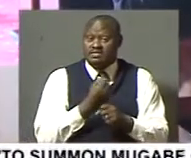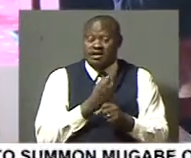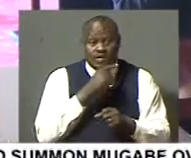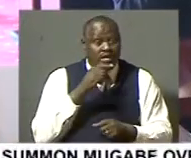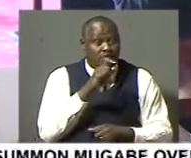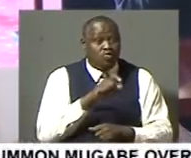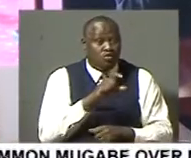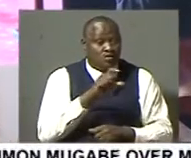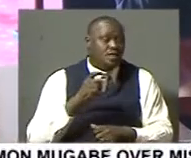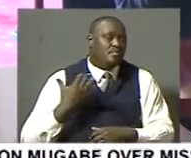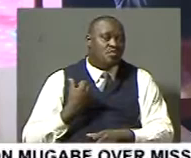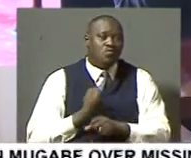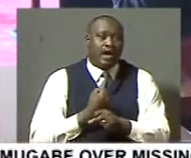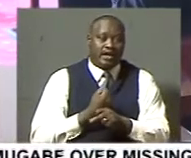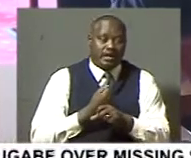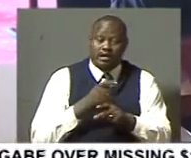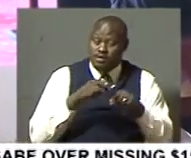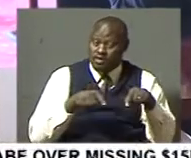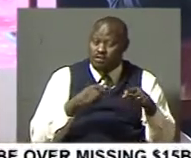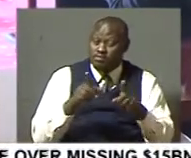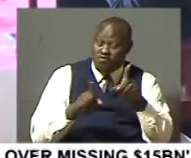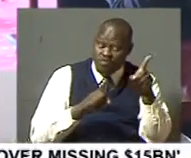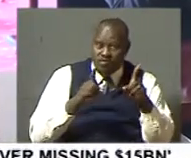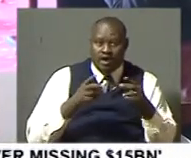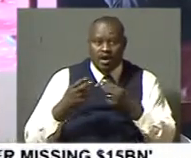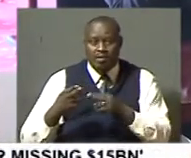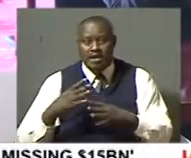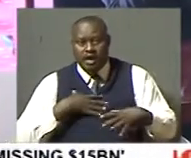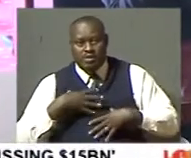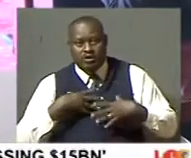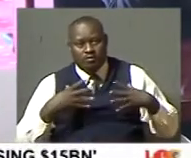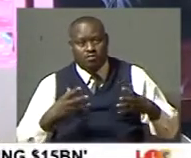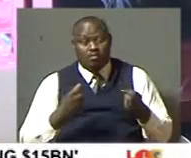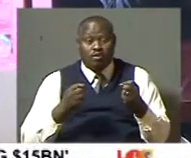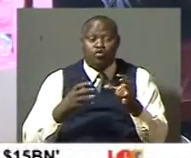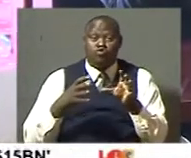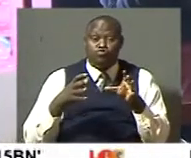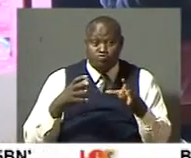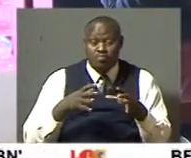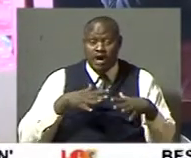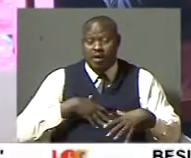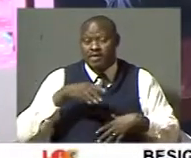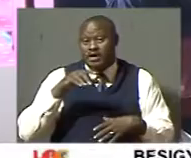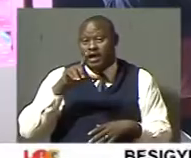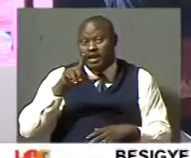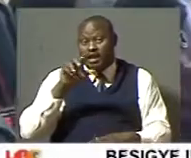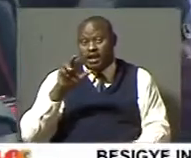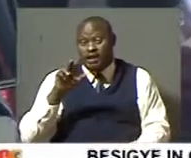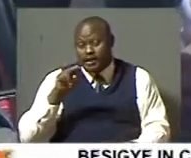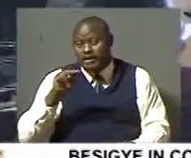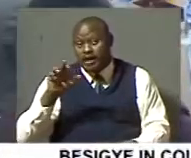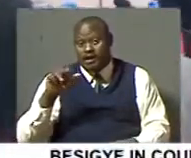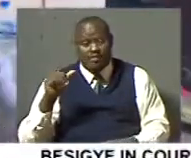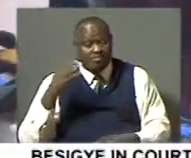Cross, then on a routine medical mission, fell into an ambush by the NRA Liberation Army that had infiltrated